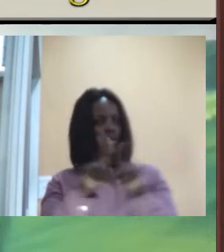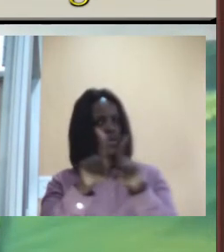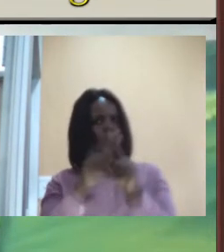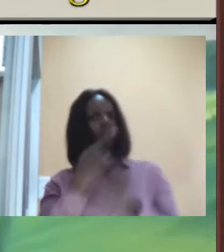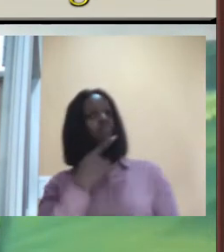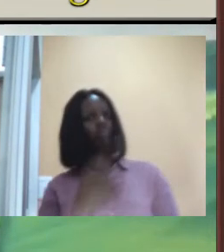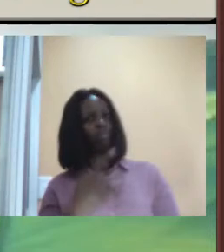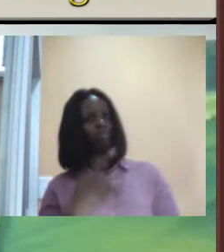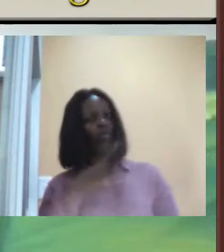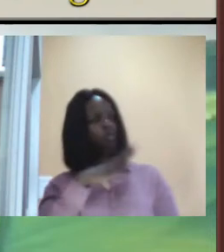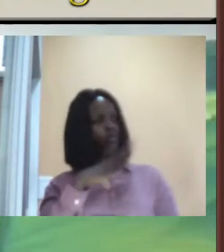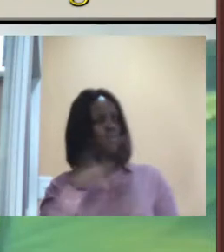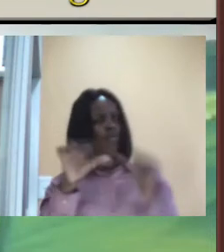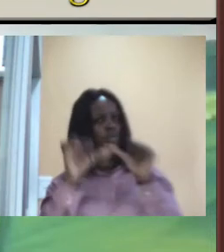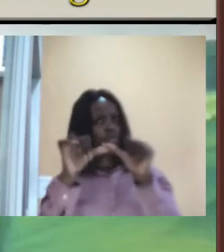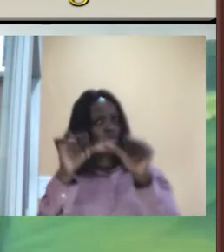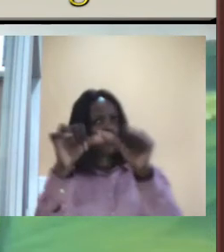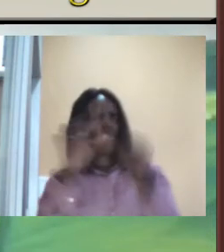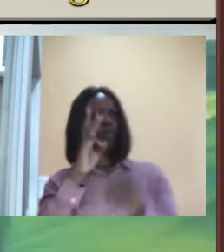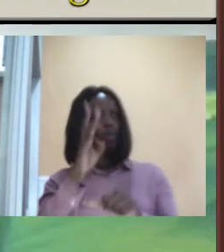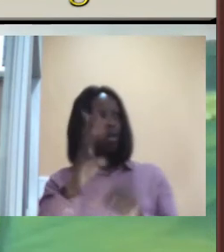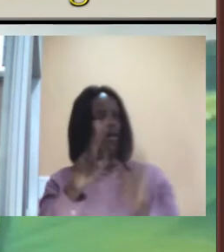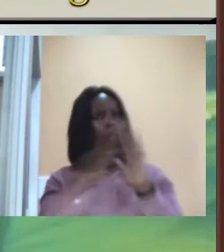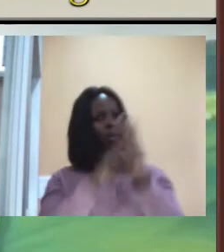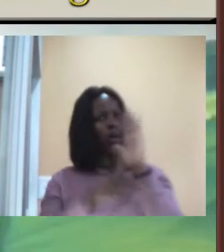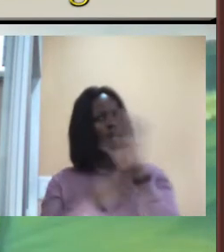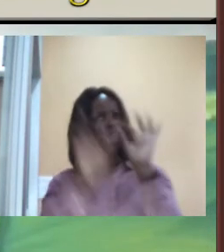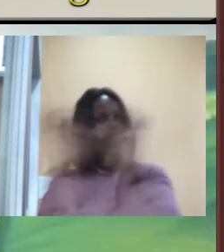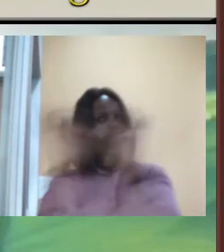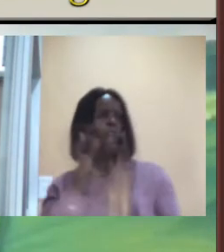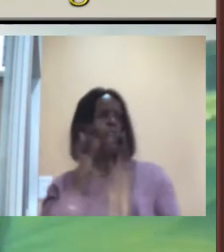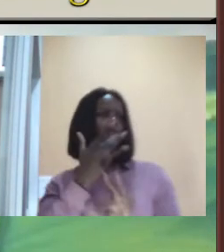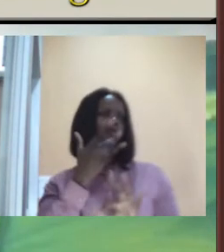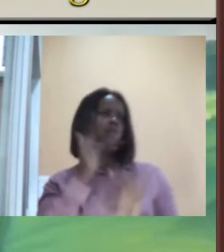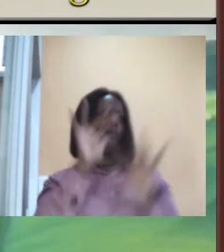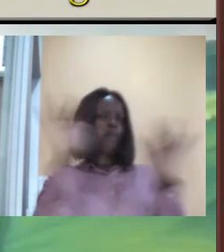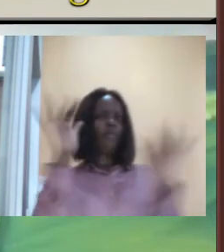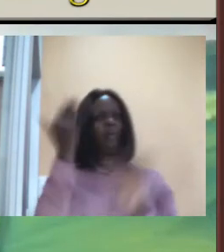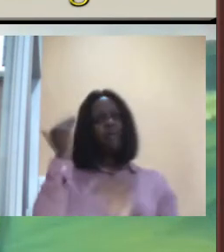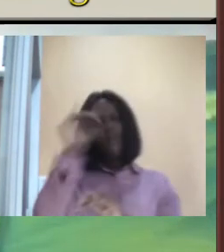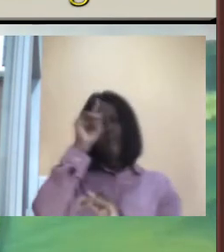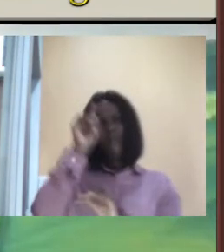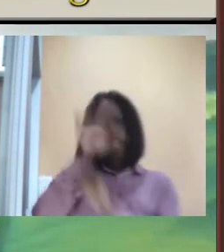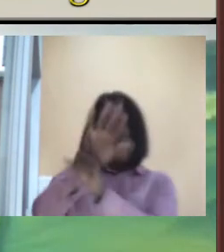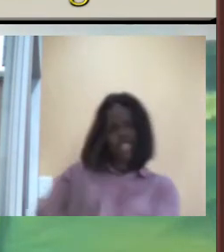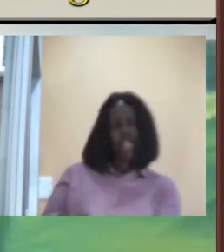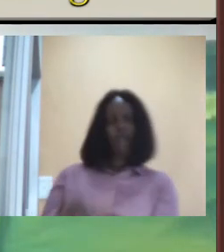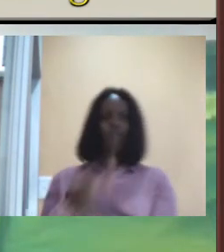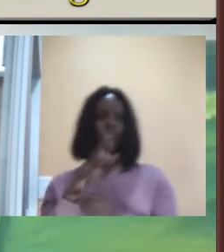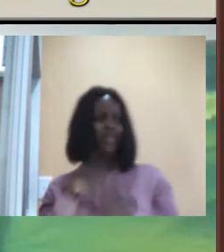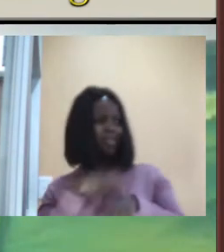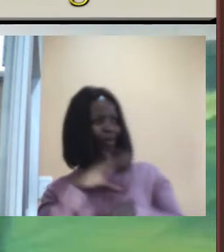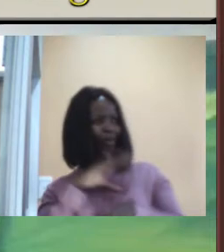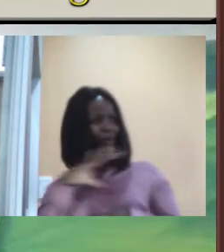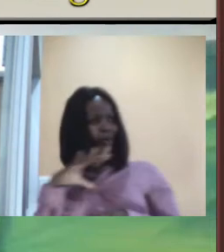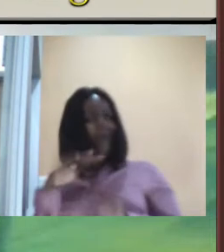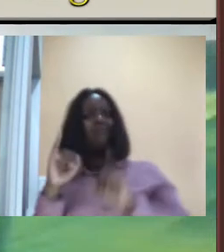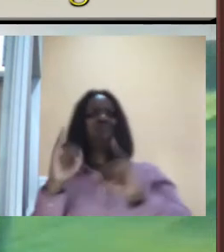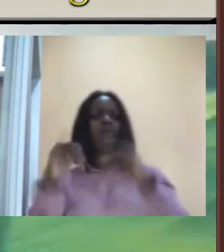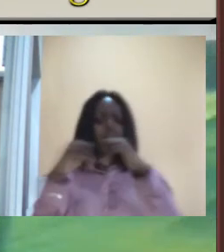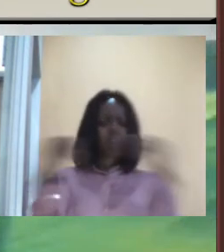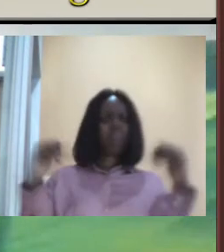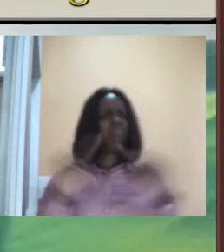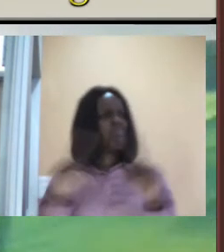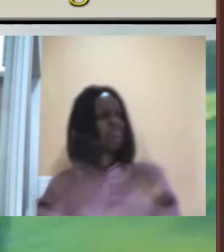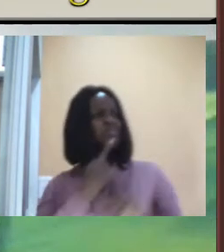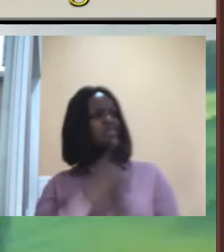that we'll continue to have policies that are in favour of those that have been disadvantaged for a quite long time, but we have not